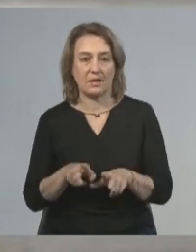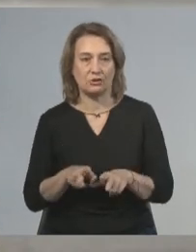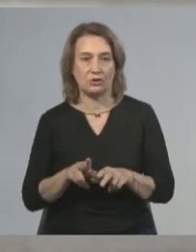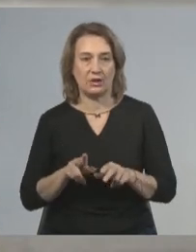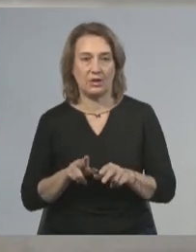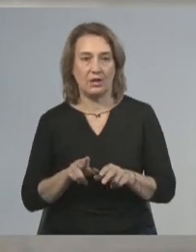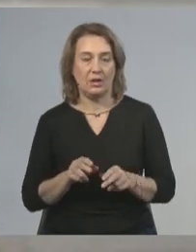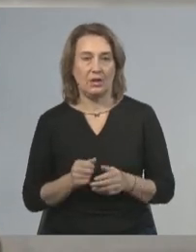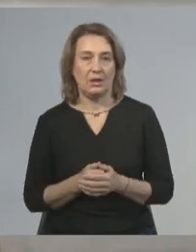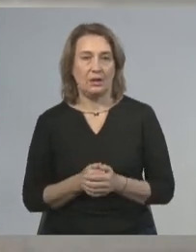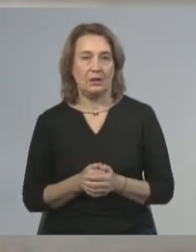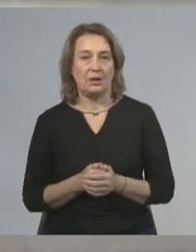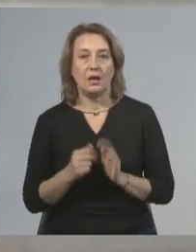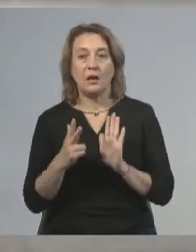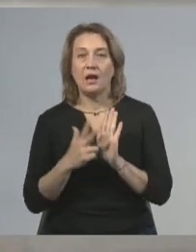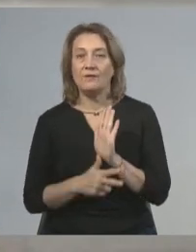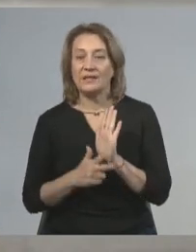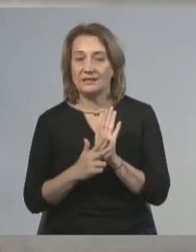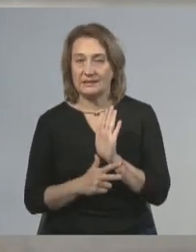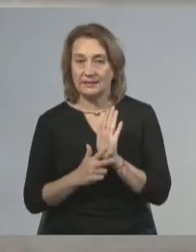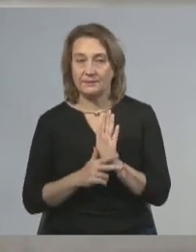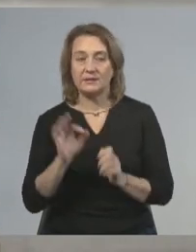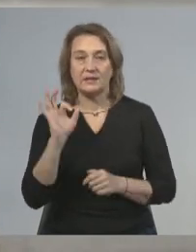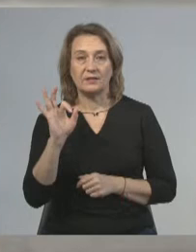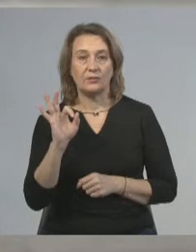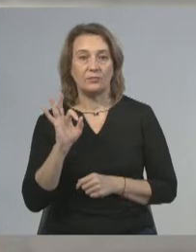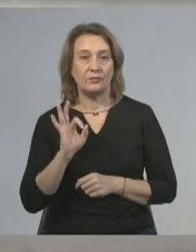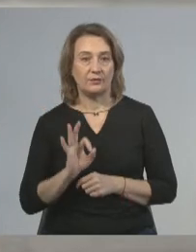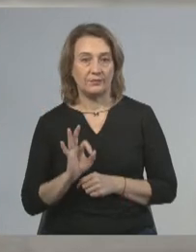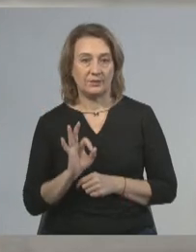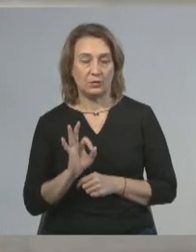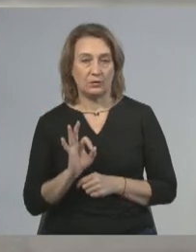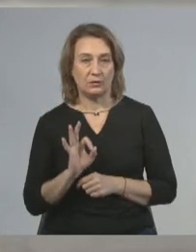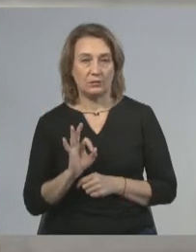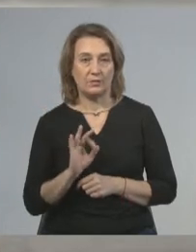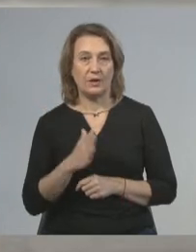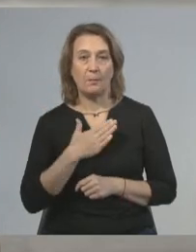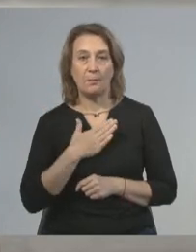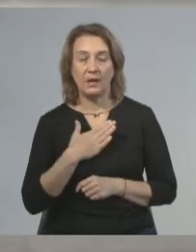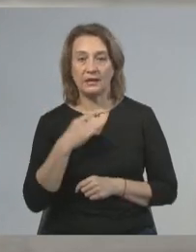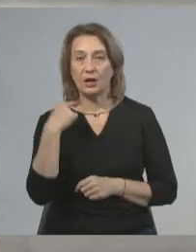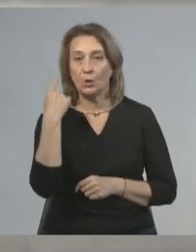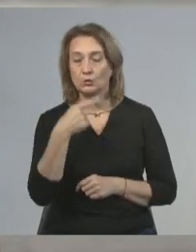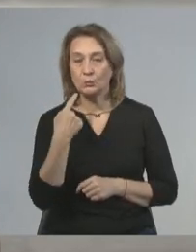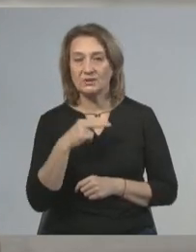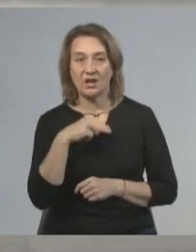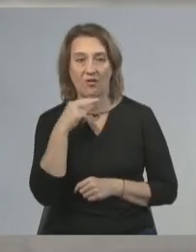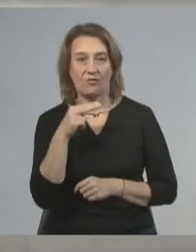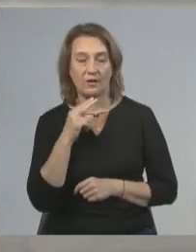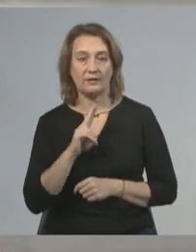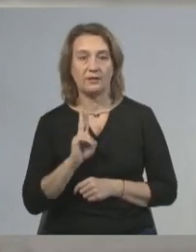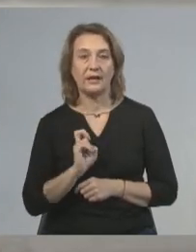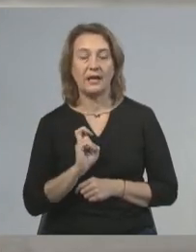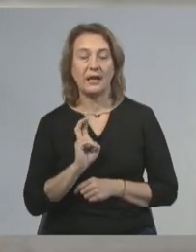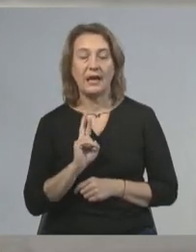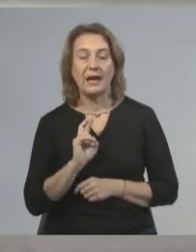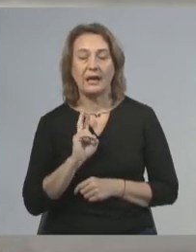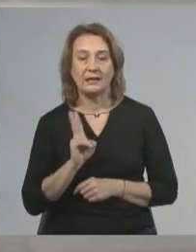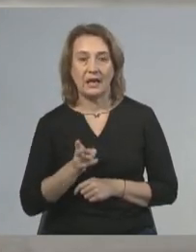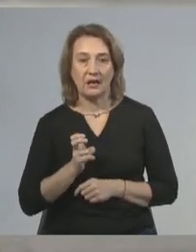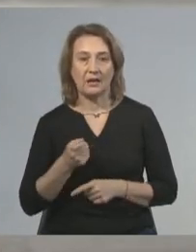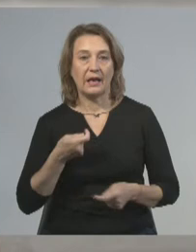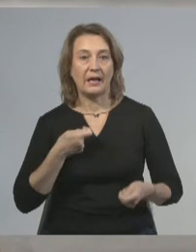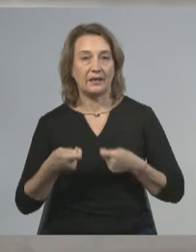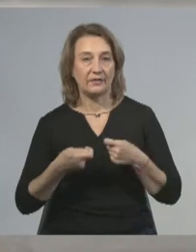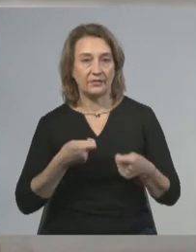authorities i think it is quite dangerous about 80 percent of the focus of my personal attention as